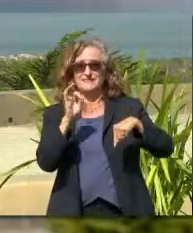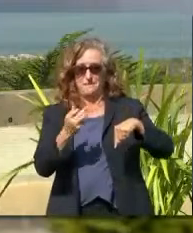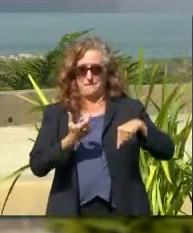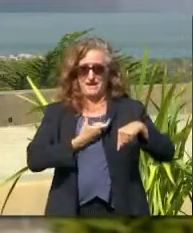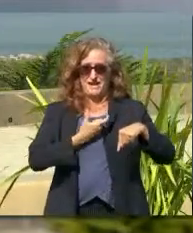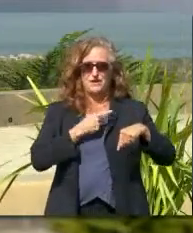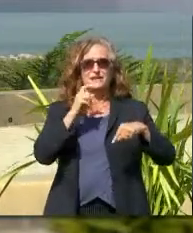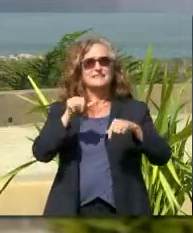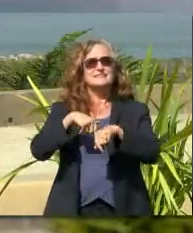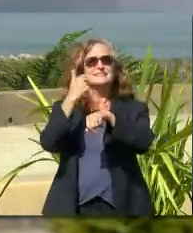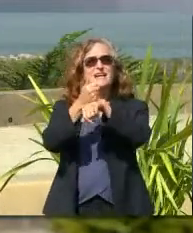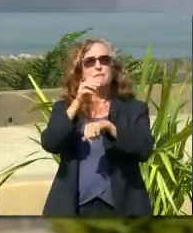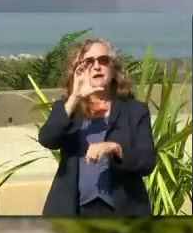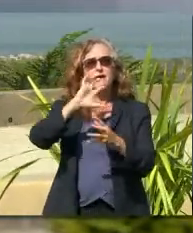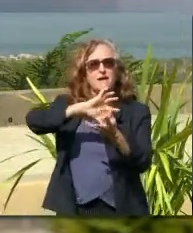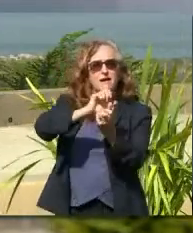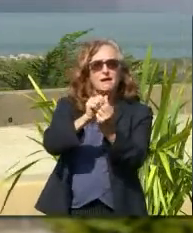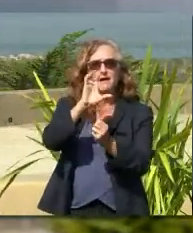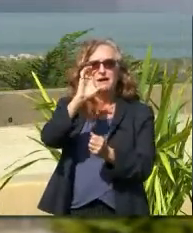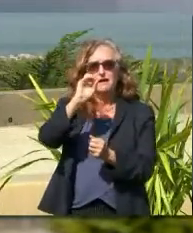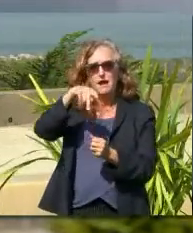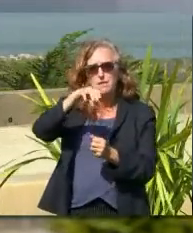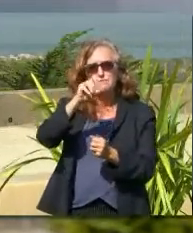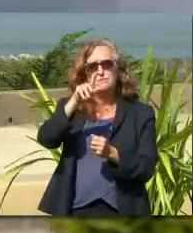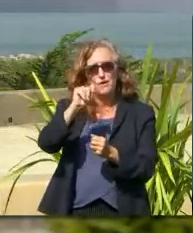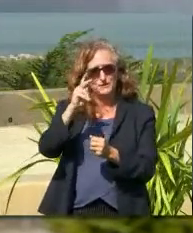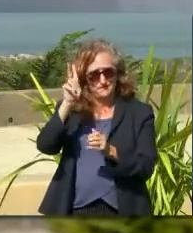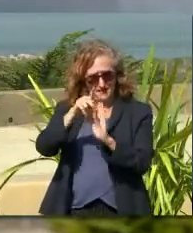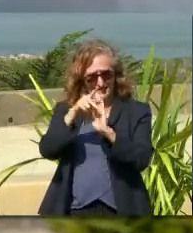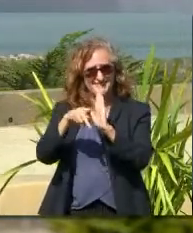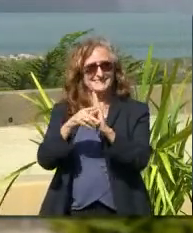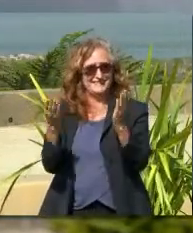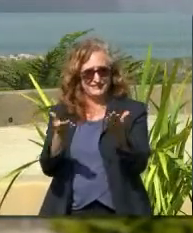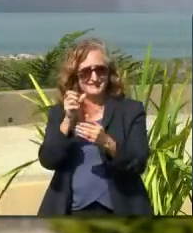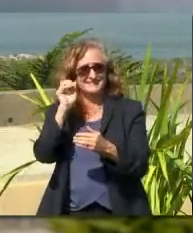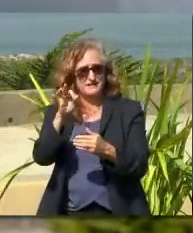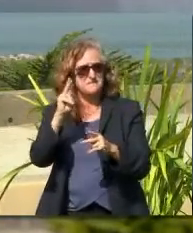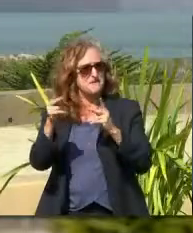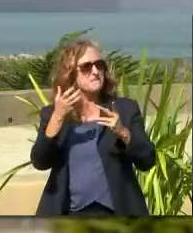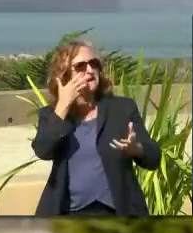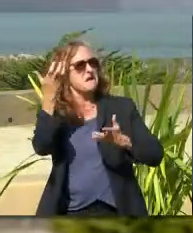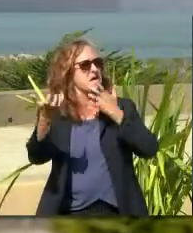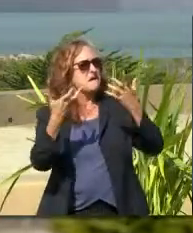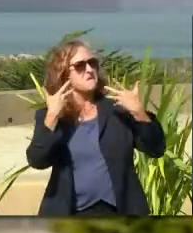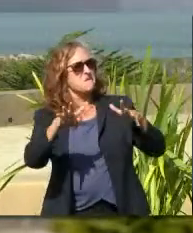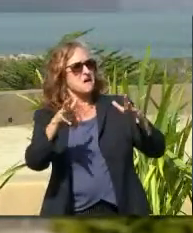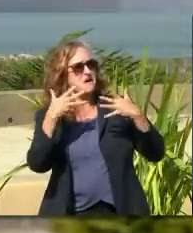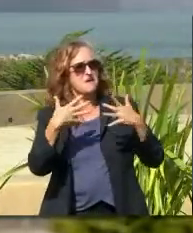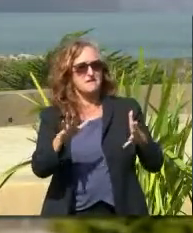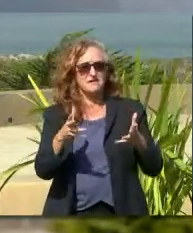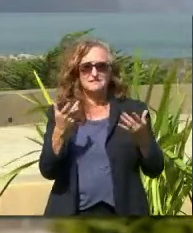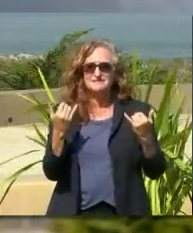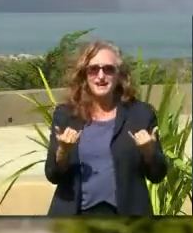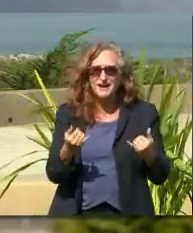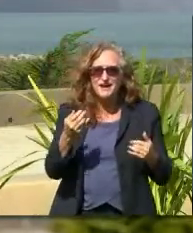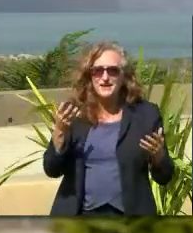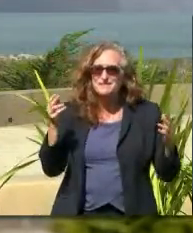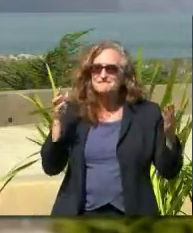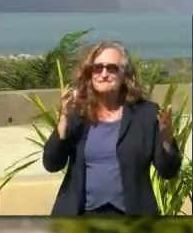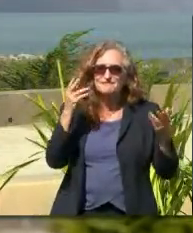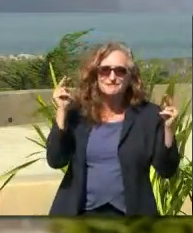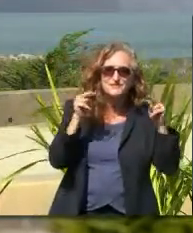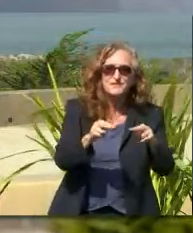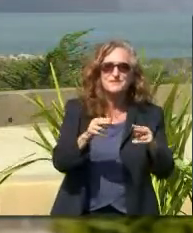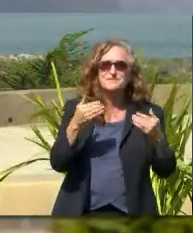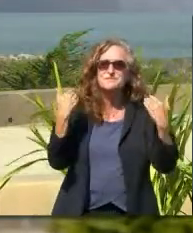the composting policy of San Francisco. And when you think about it, look how far we've come. we have this